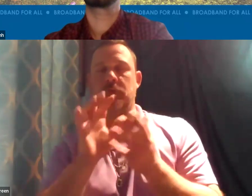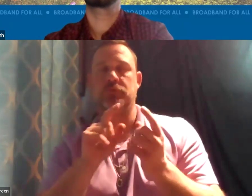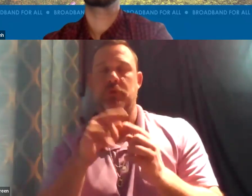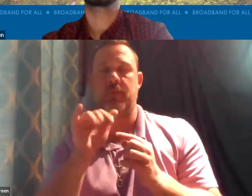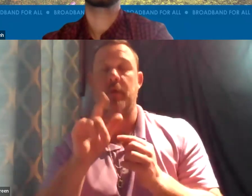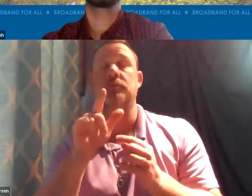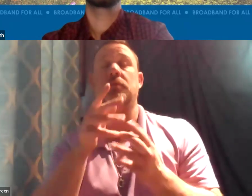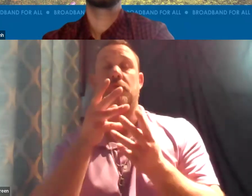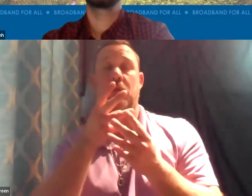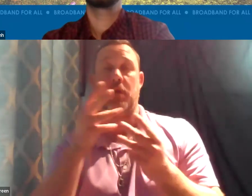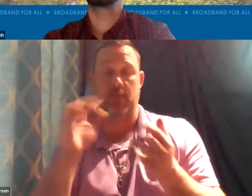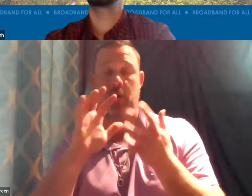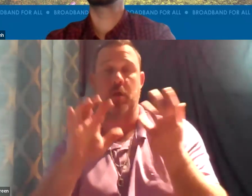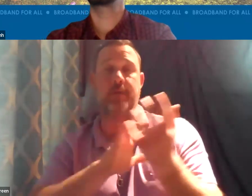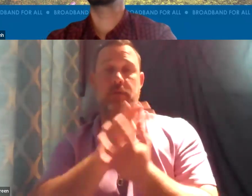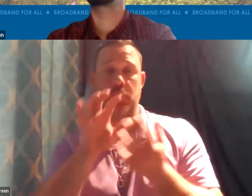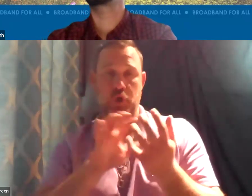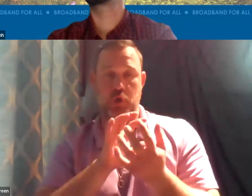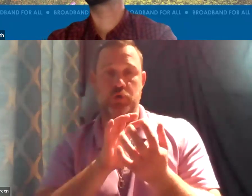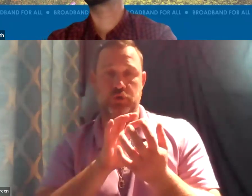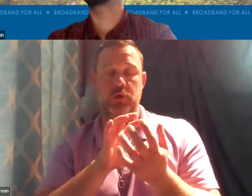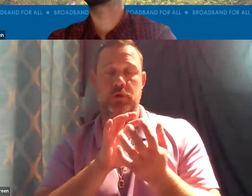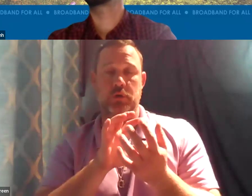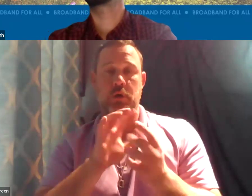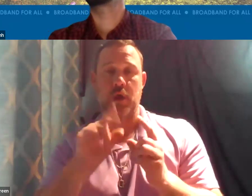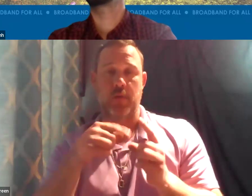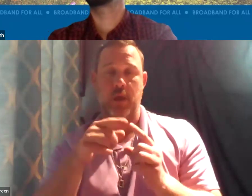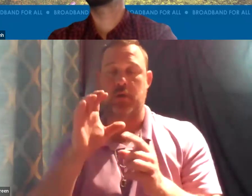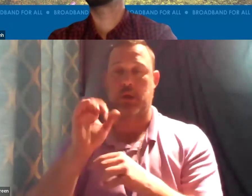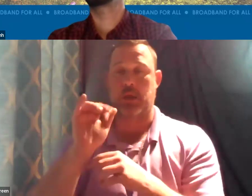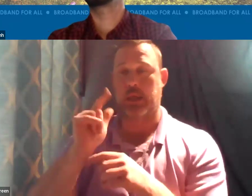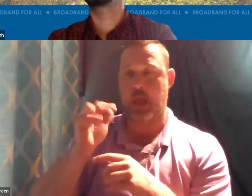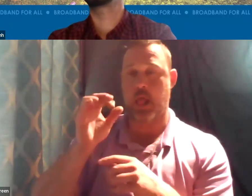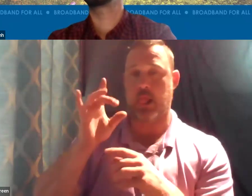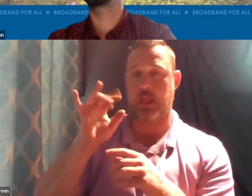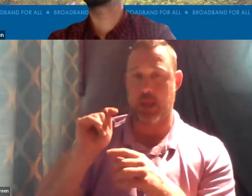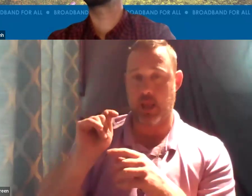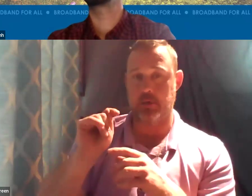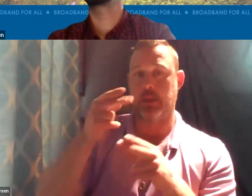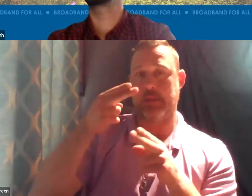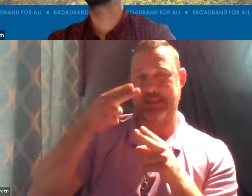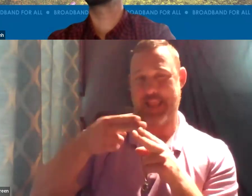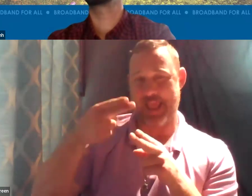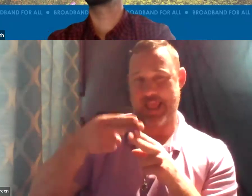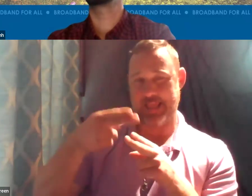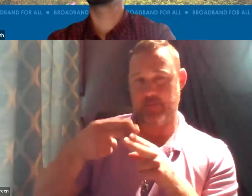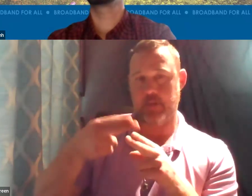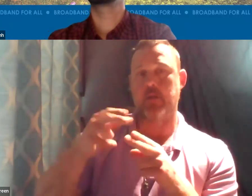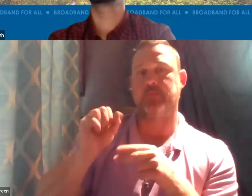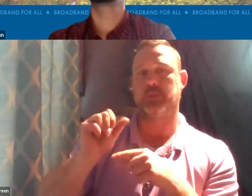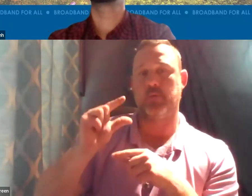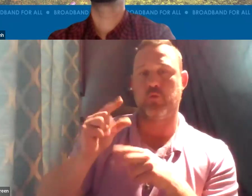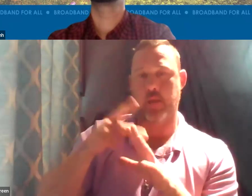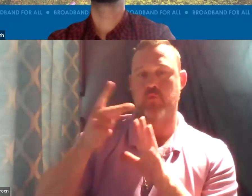to alleviate the confusion around the California Connect Core naming convention of the subgrant